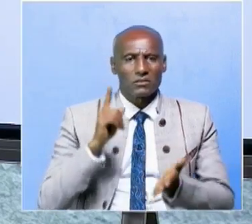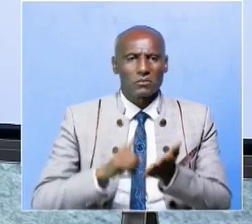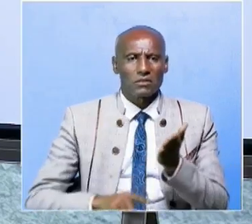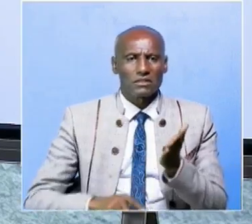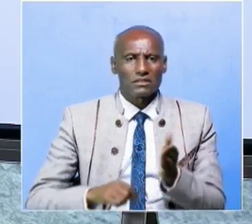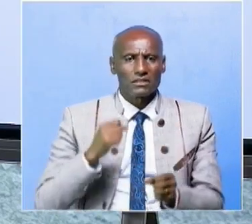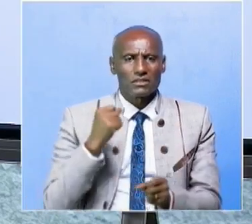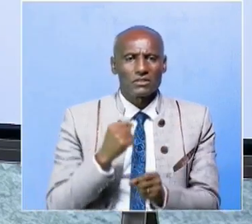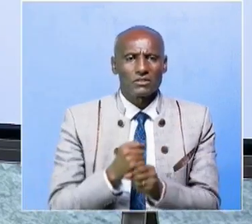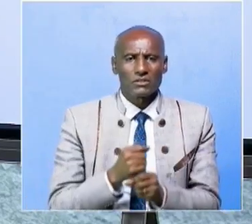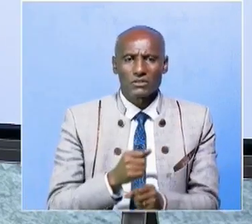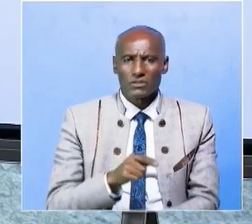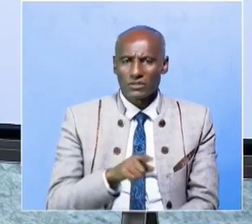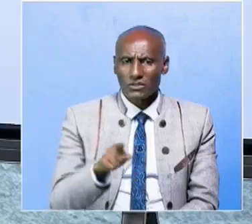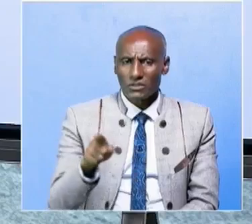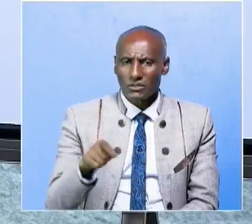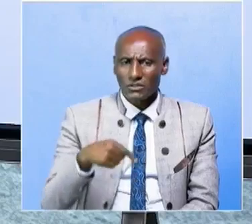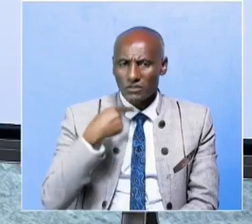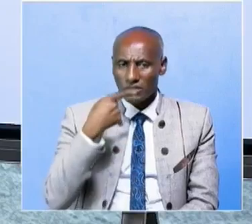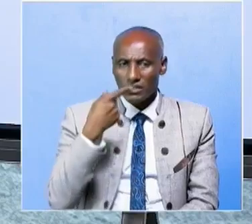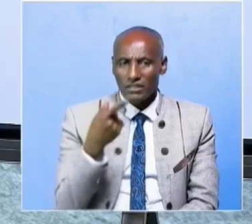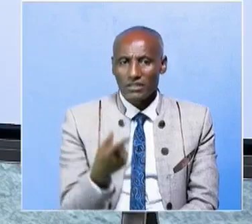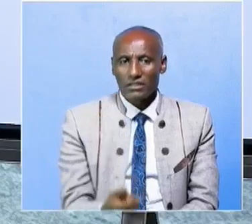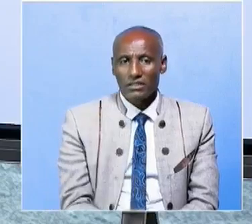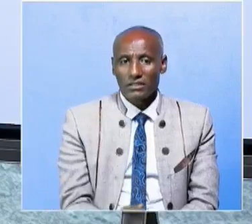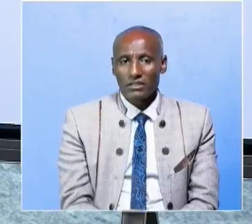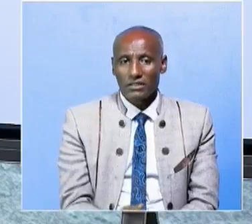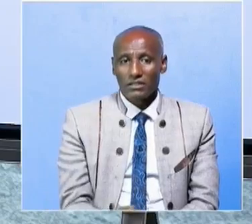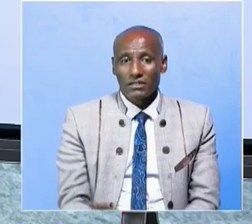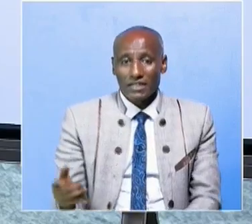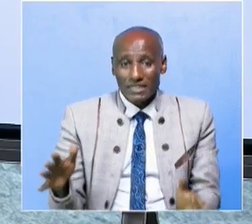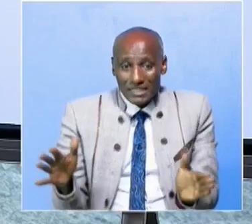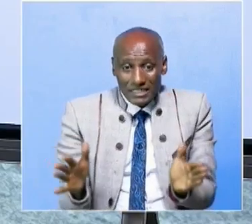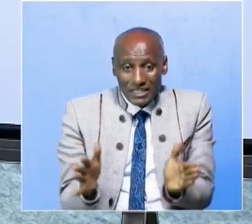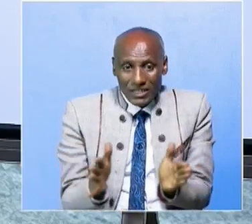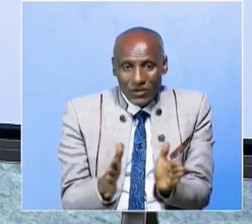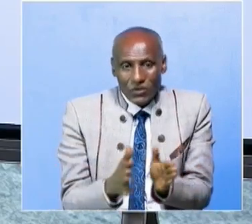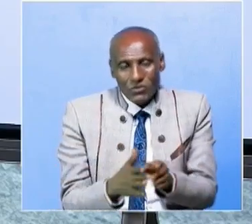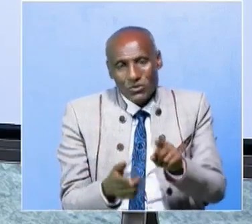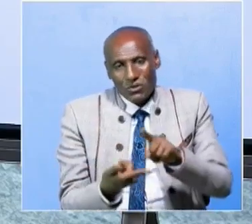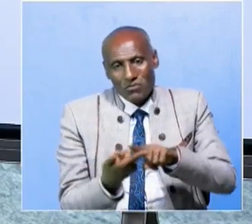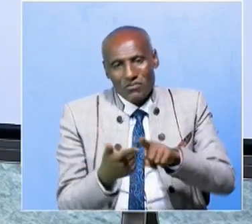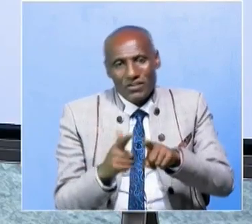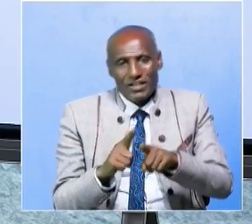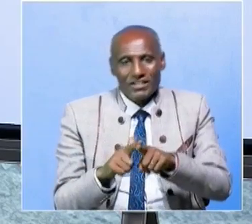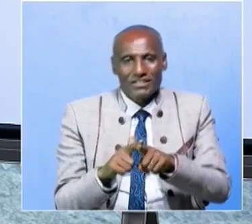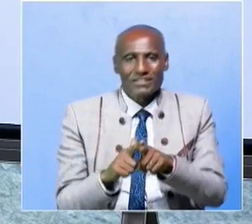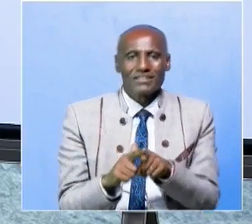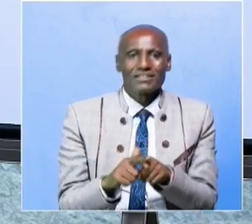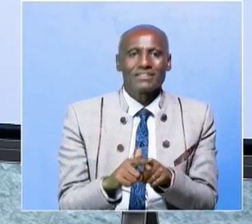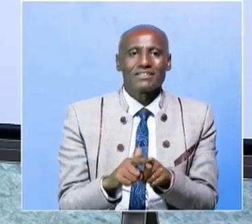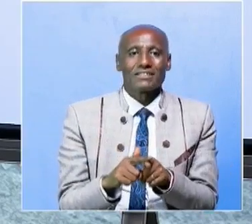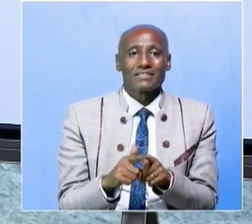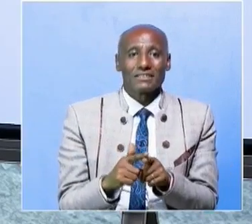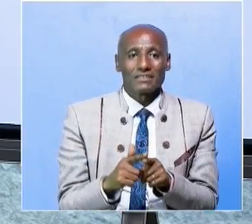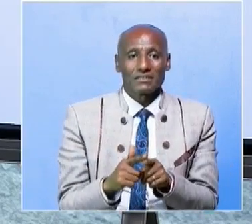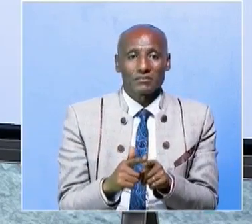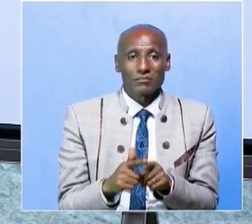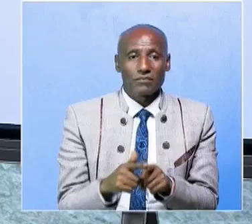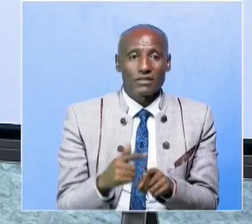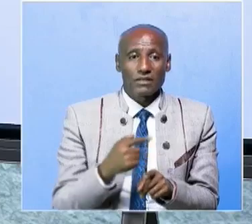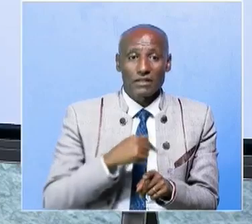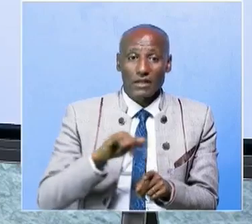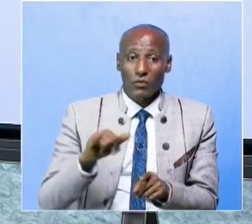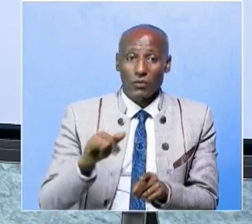say this to a person that is close to you or a friend, they will not take offense and they will